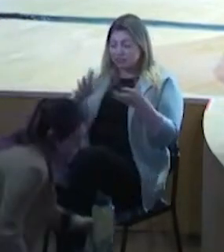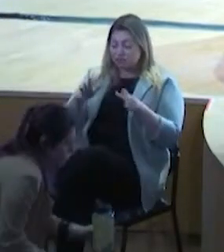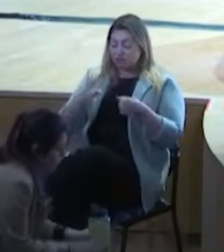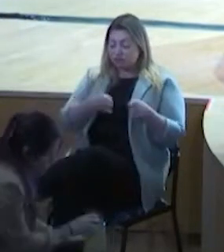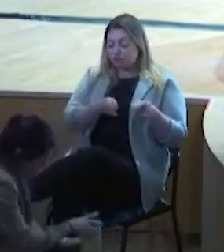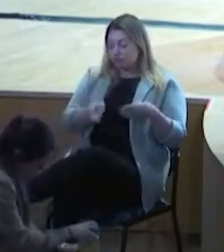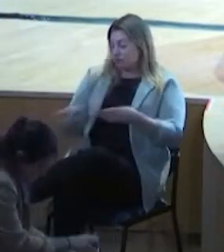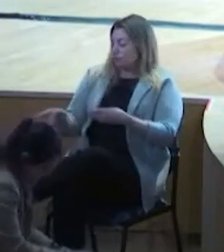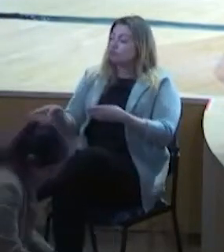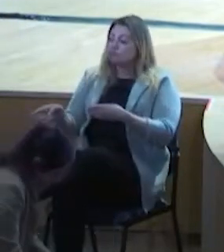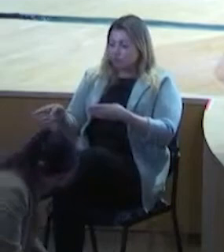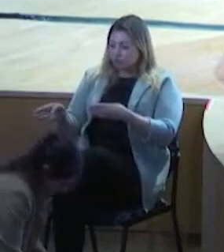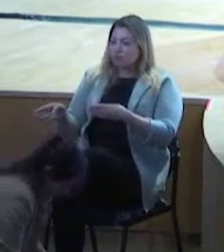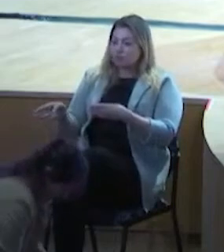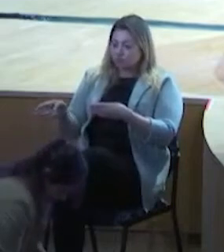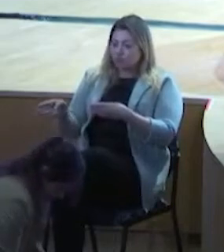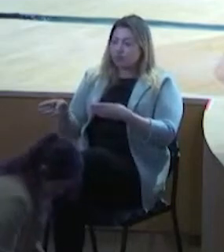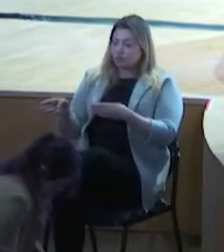diverted and